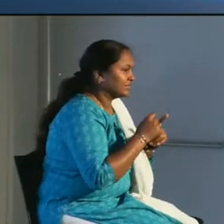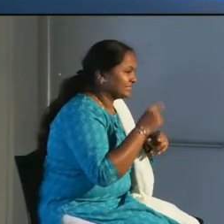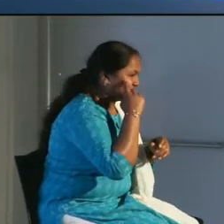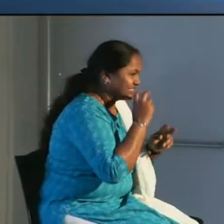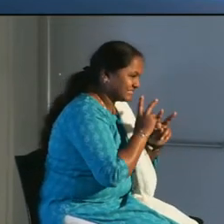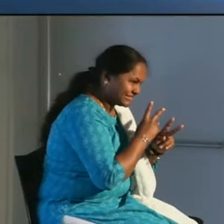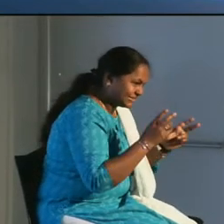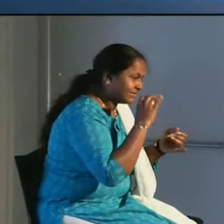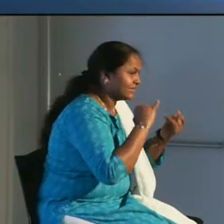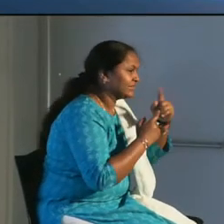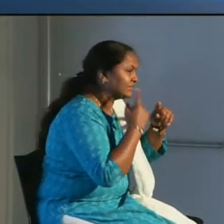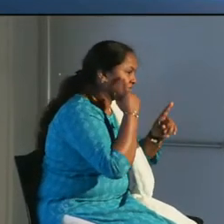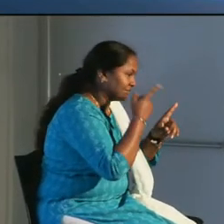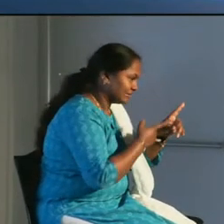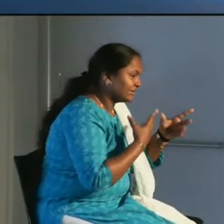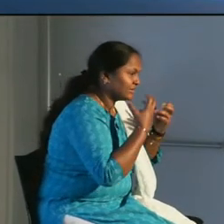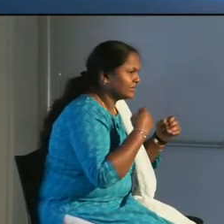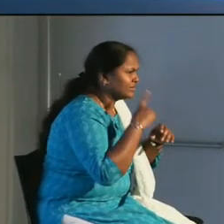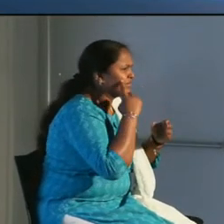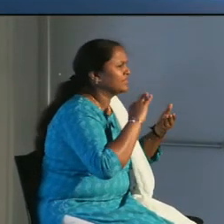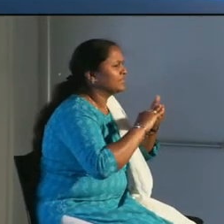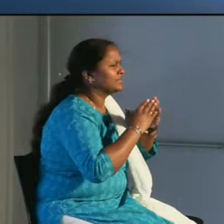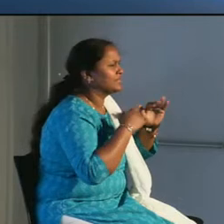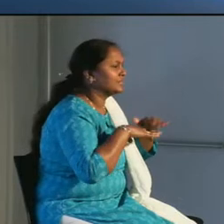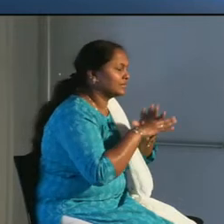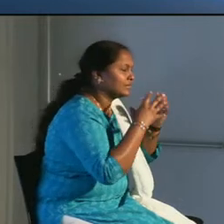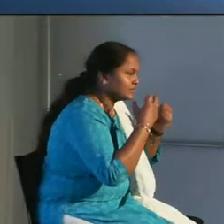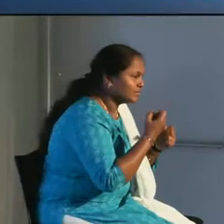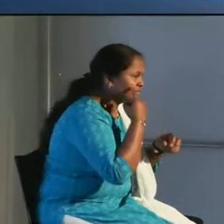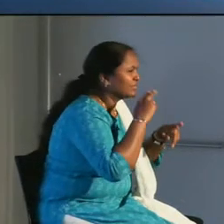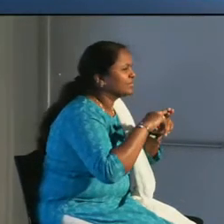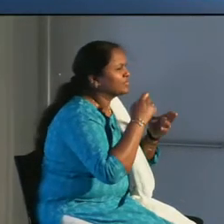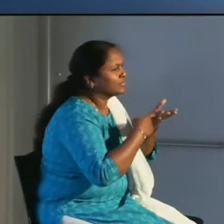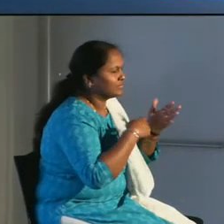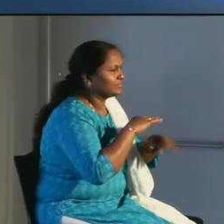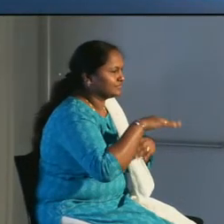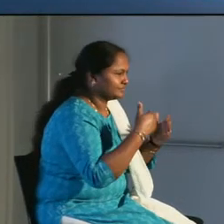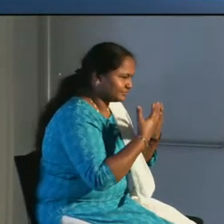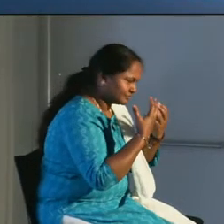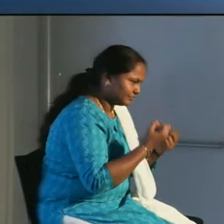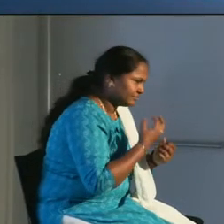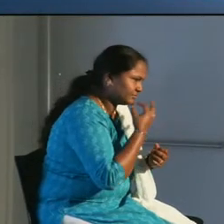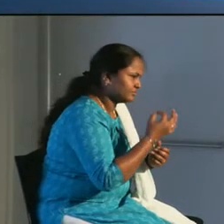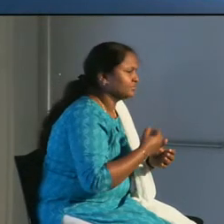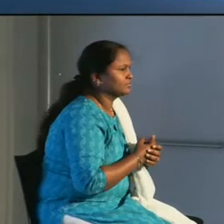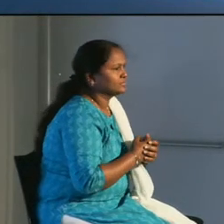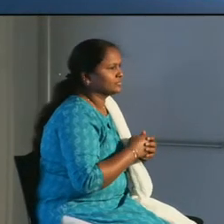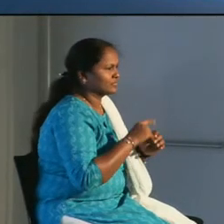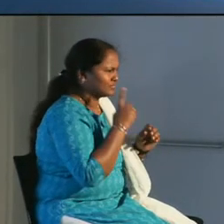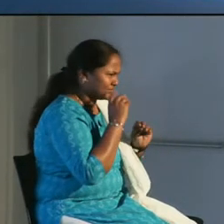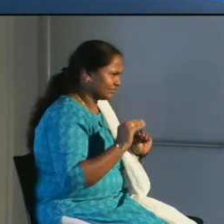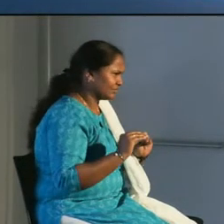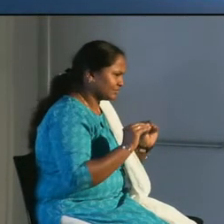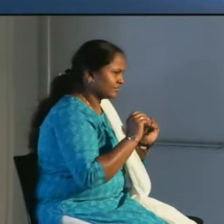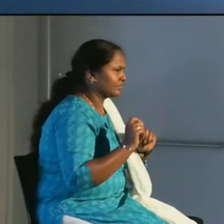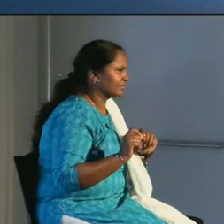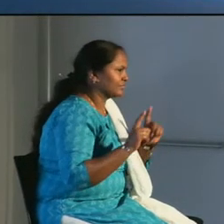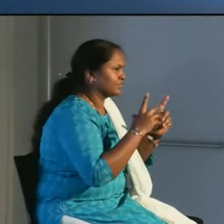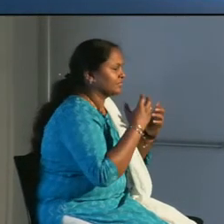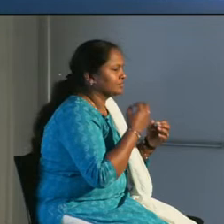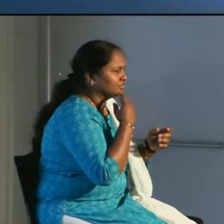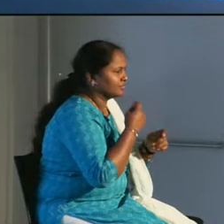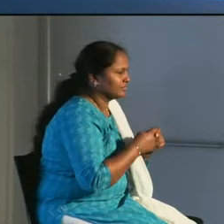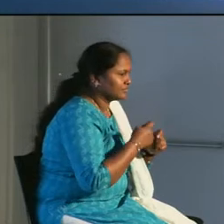cities. And a community was being formed around this. Again, could you move to the next slide? I don't think this is